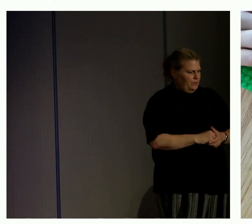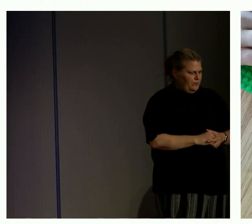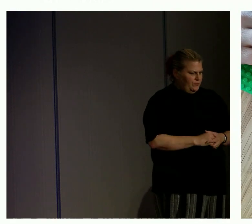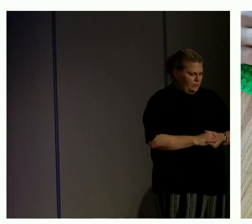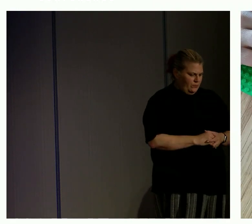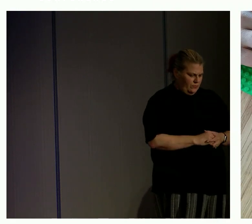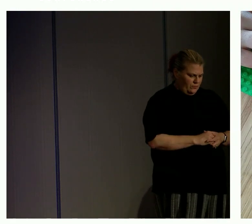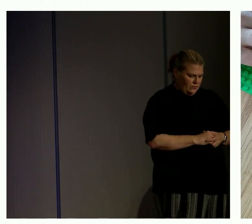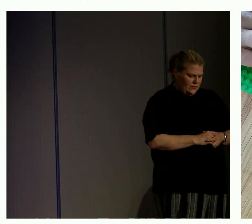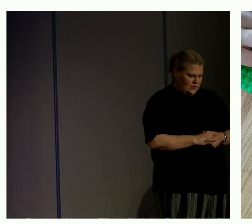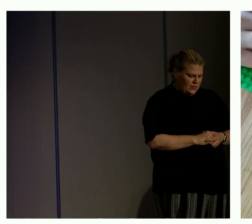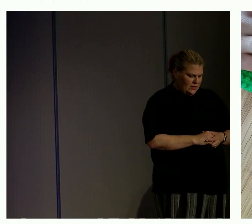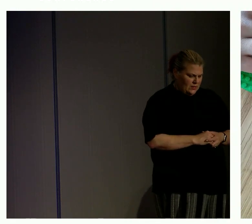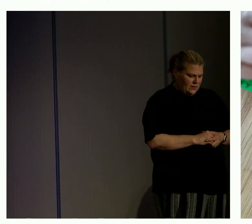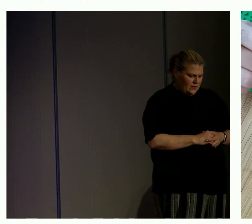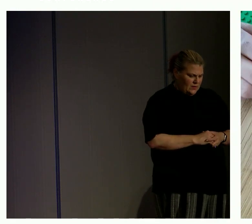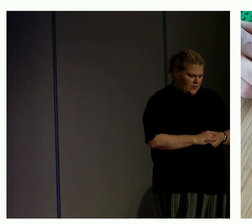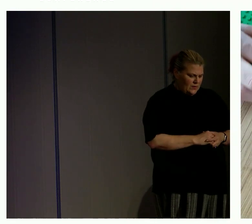gleiche Buchstabe.